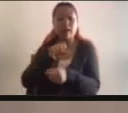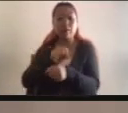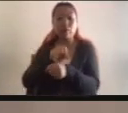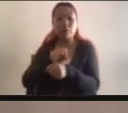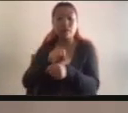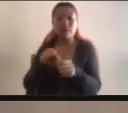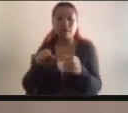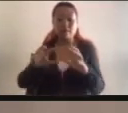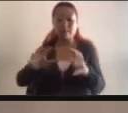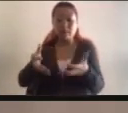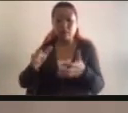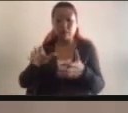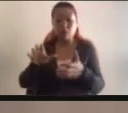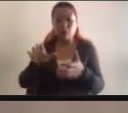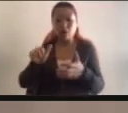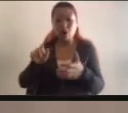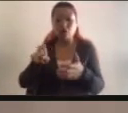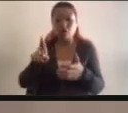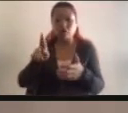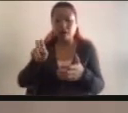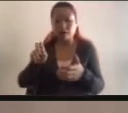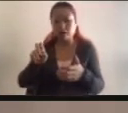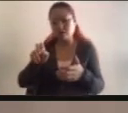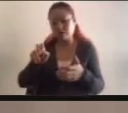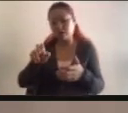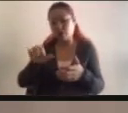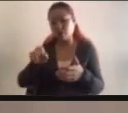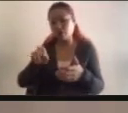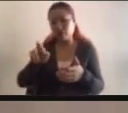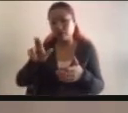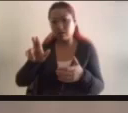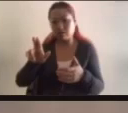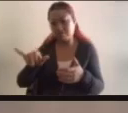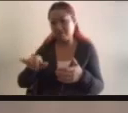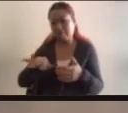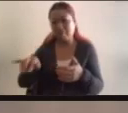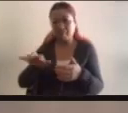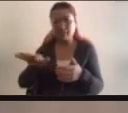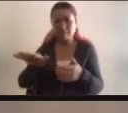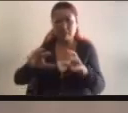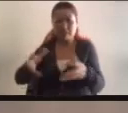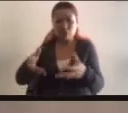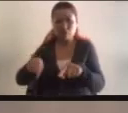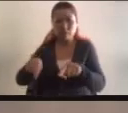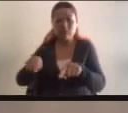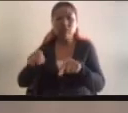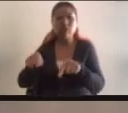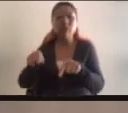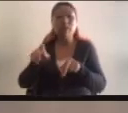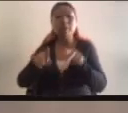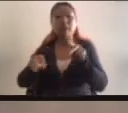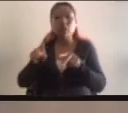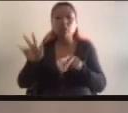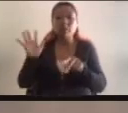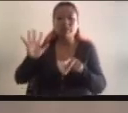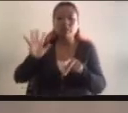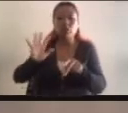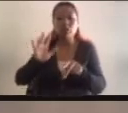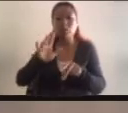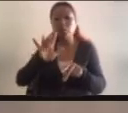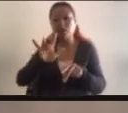would say, 20, 25 people, and it has grown so that now over 30% of